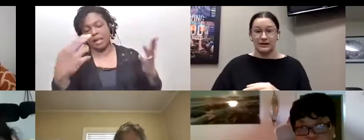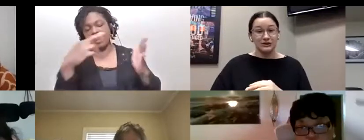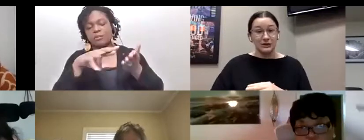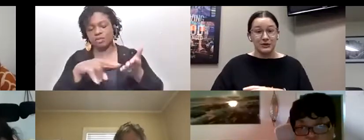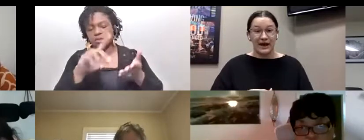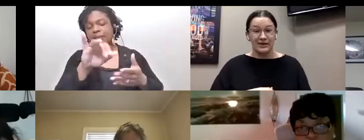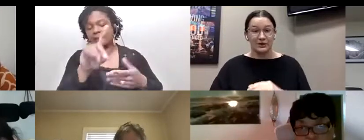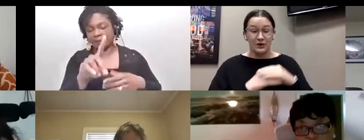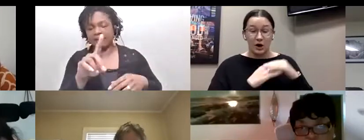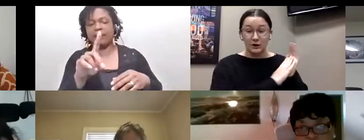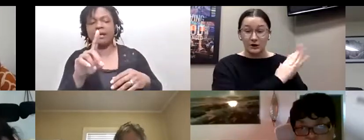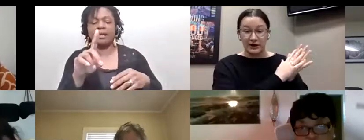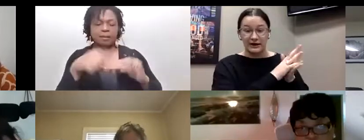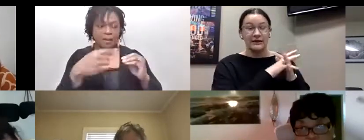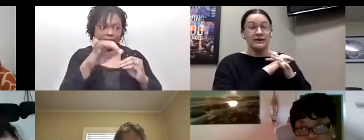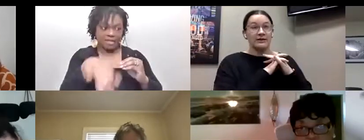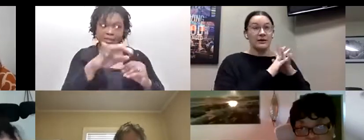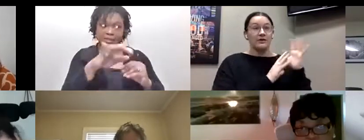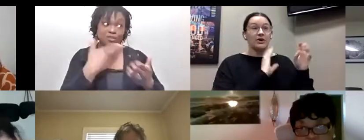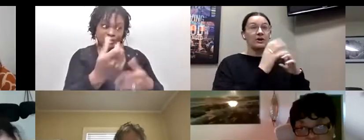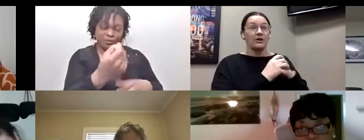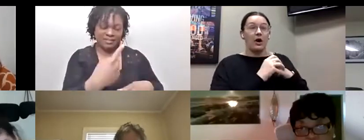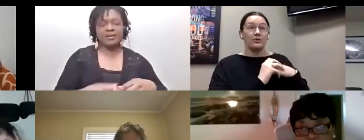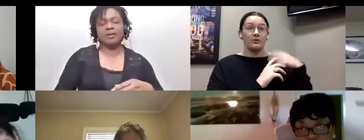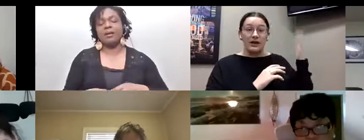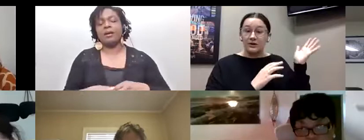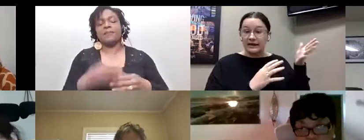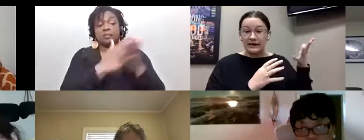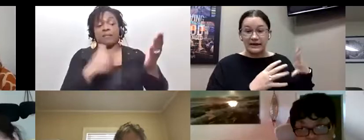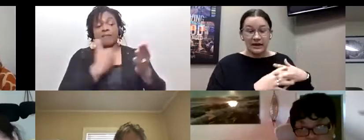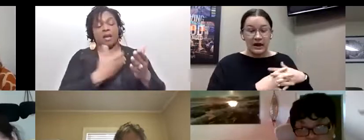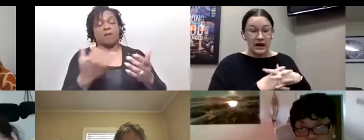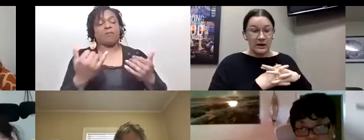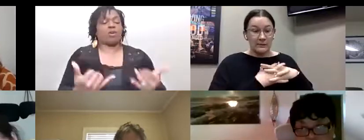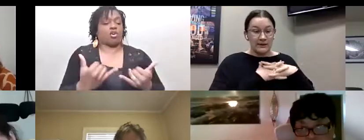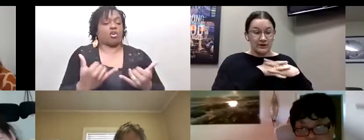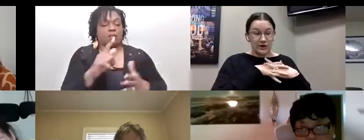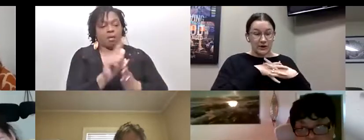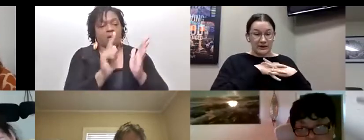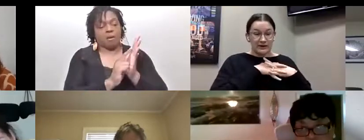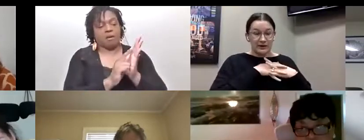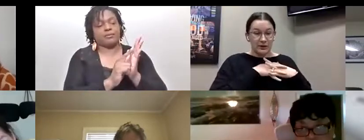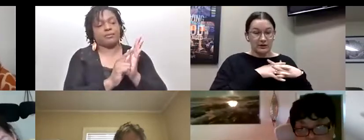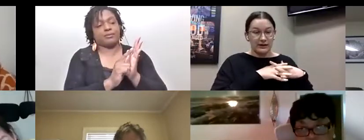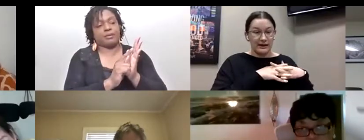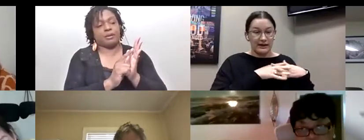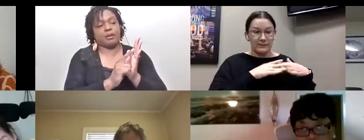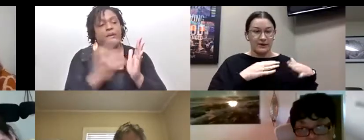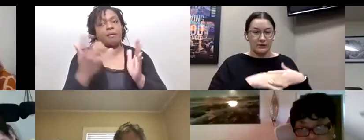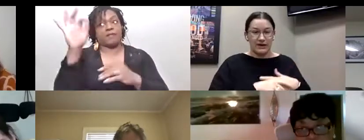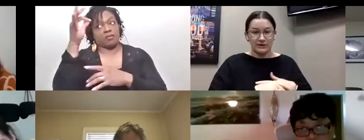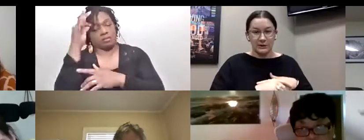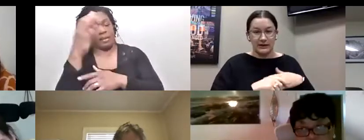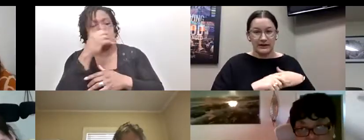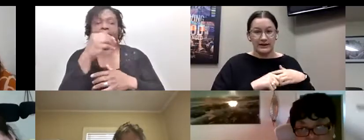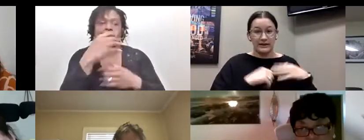this is an issue that some of our current laws, both federally, and even locally, may